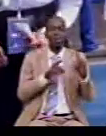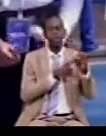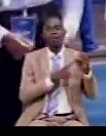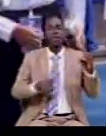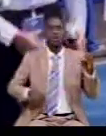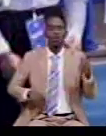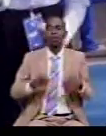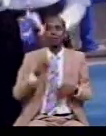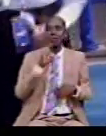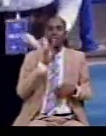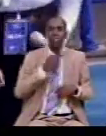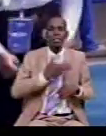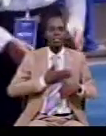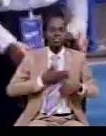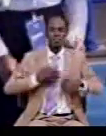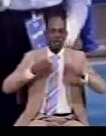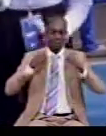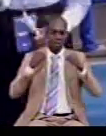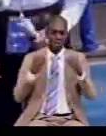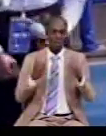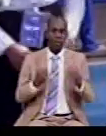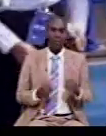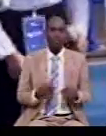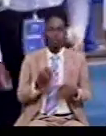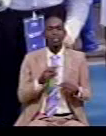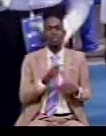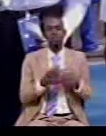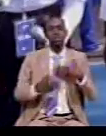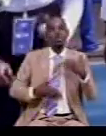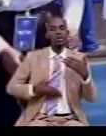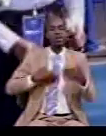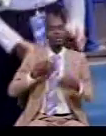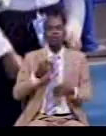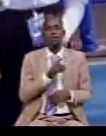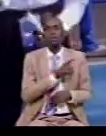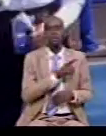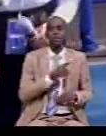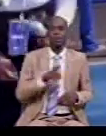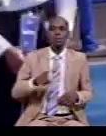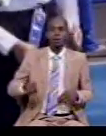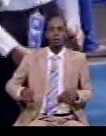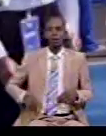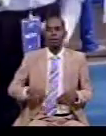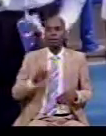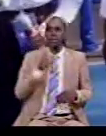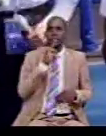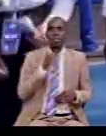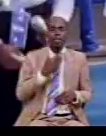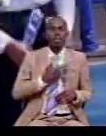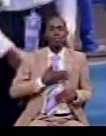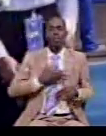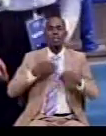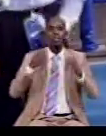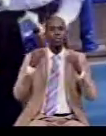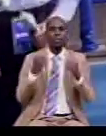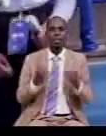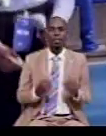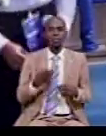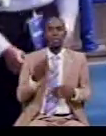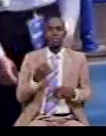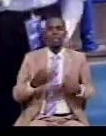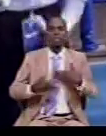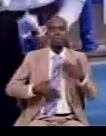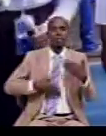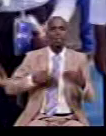the joy of the Lord is my strength. The joy of the Lord